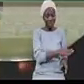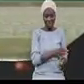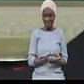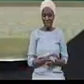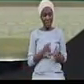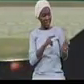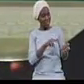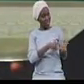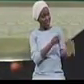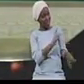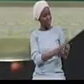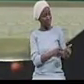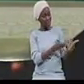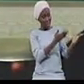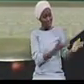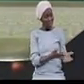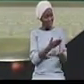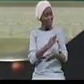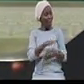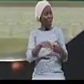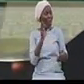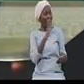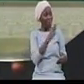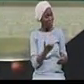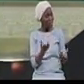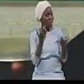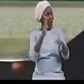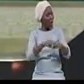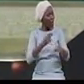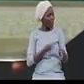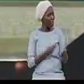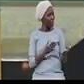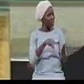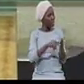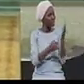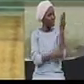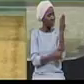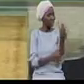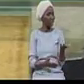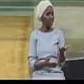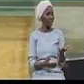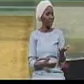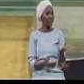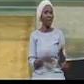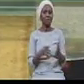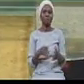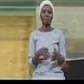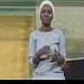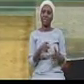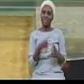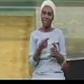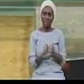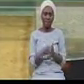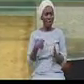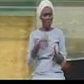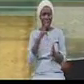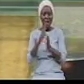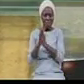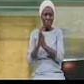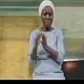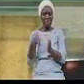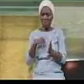They're bringing all these things upon us. And then we're praying, I'm praying, I'm praying. But the prayer, bless